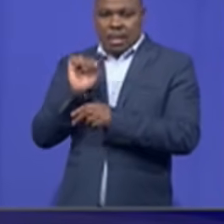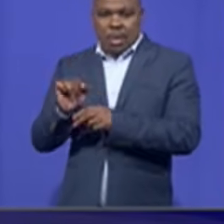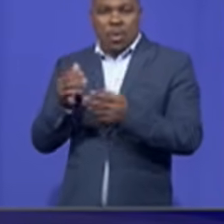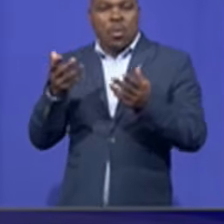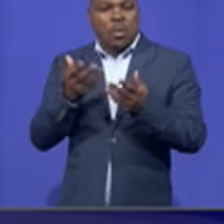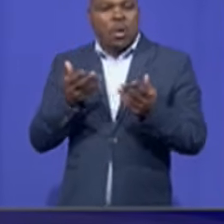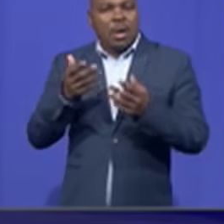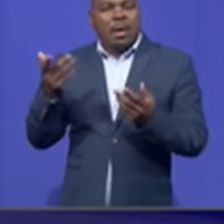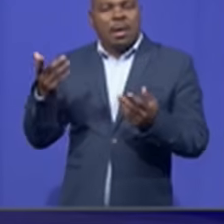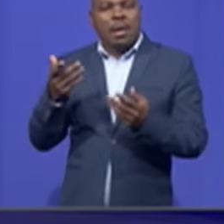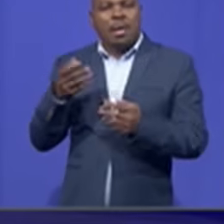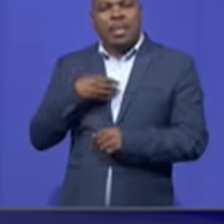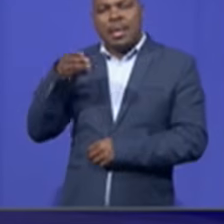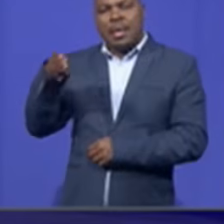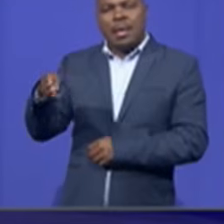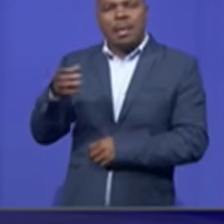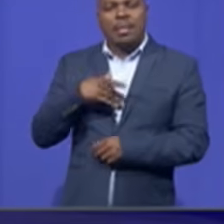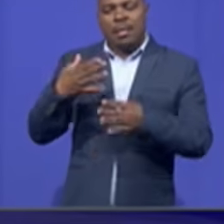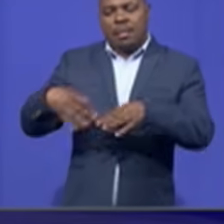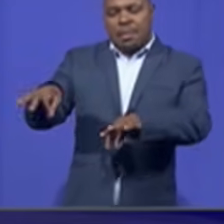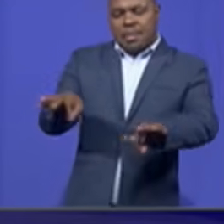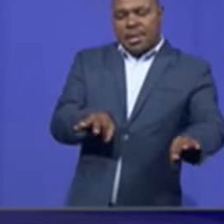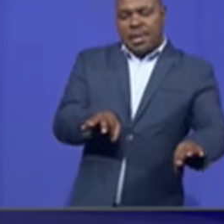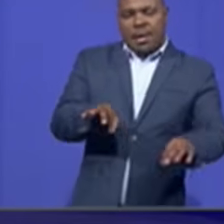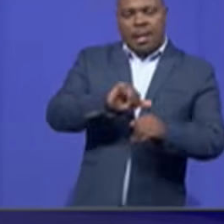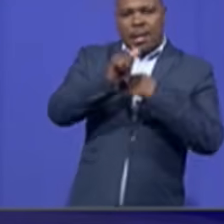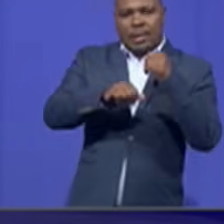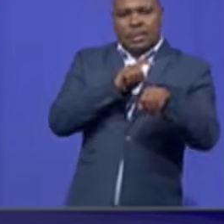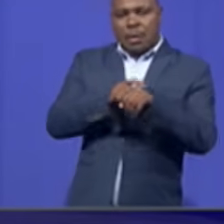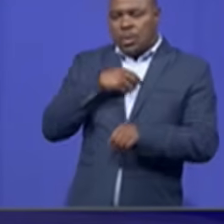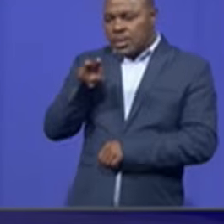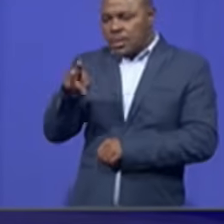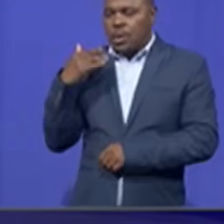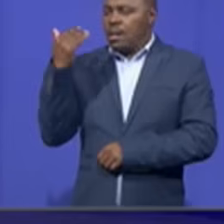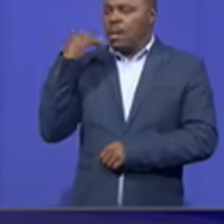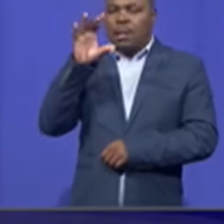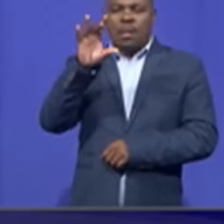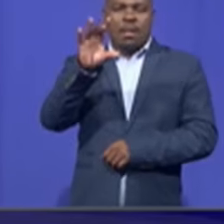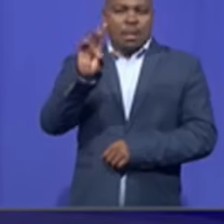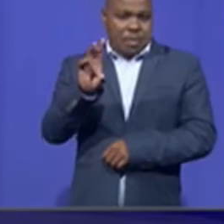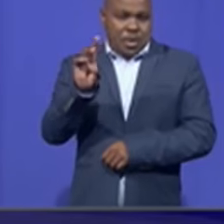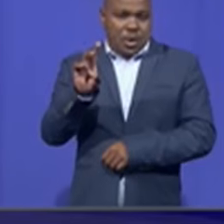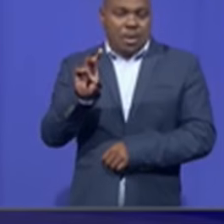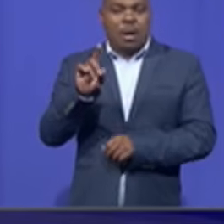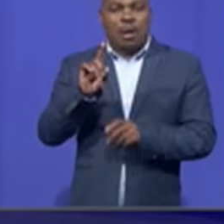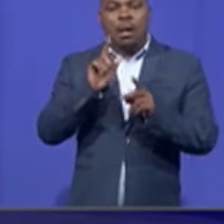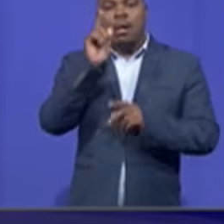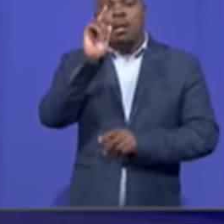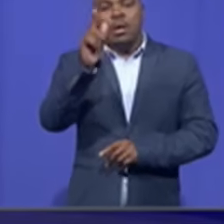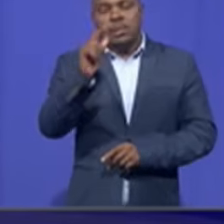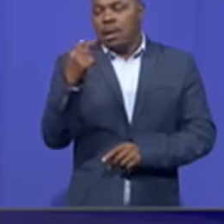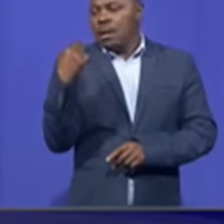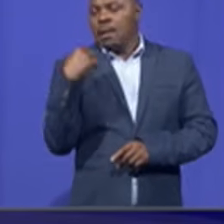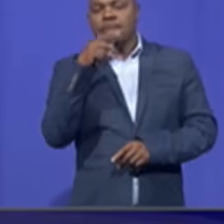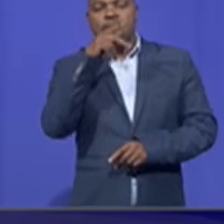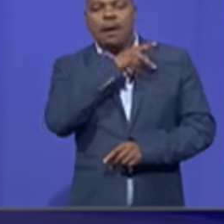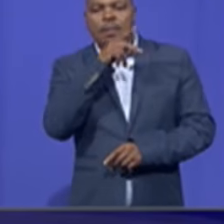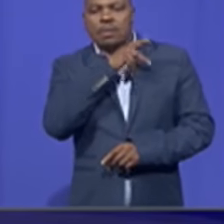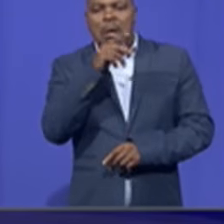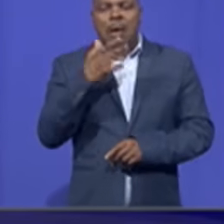ba bonwe kwa la bofelo ka kwa picnicking kwa Pafore ka la boraro. Ditopo tsa bone di bonwe la botlhano mme